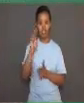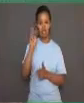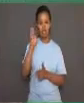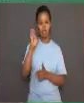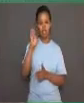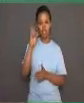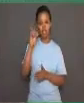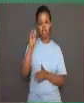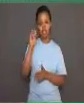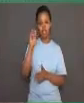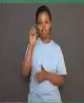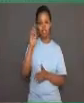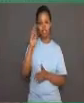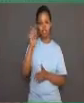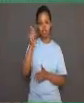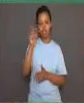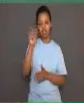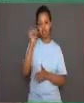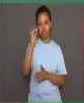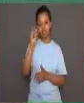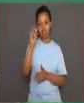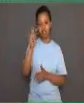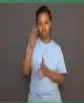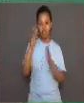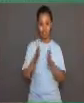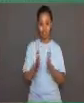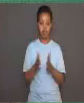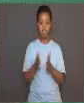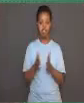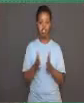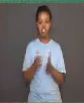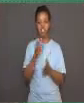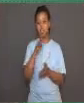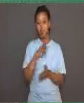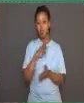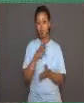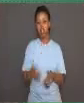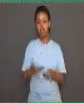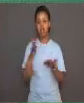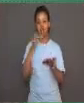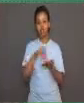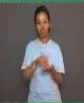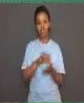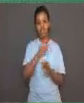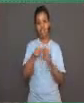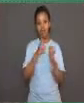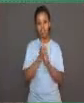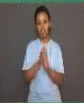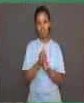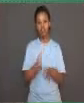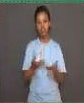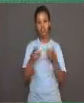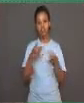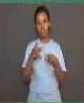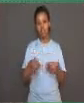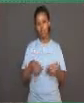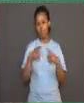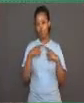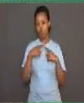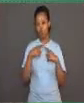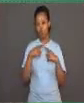Humans have been evolving into different races for thousands of years. It can